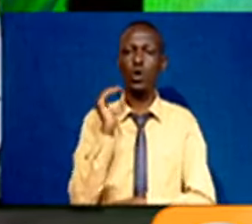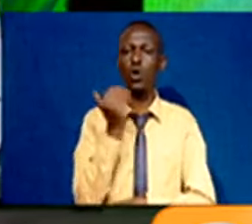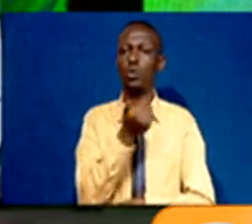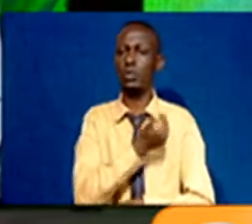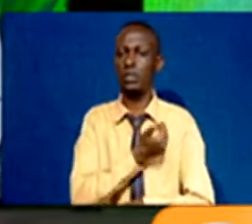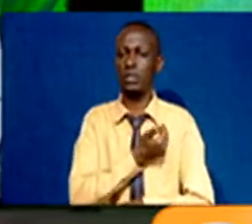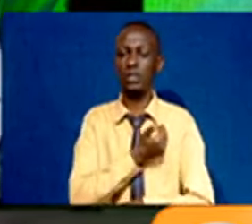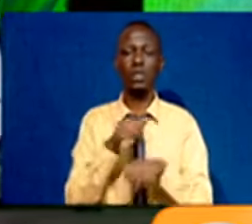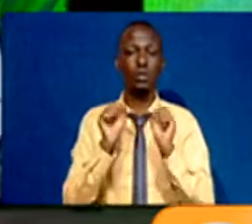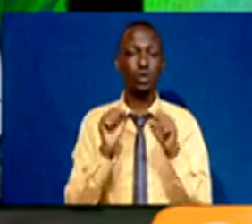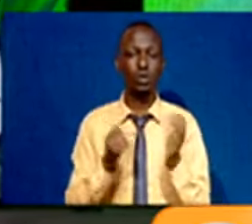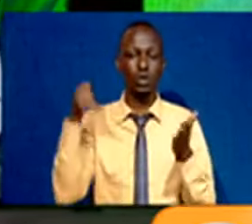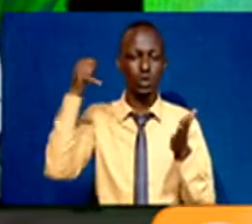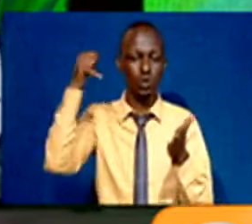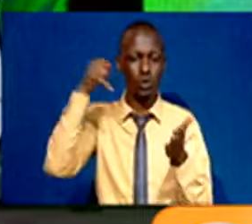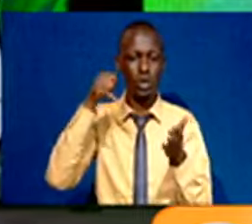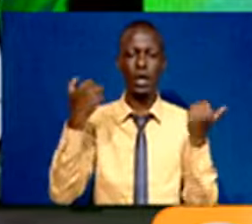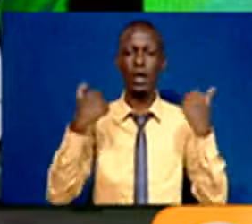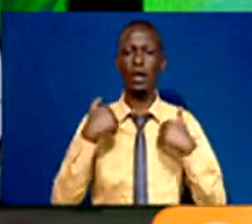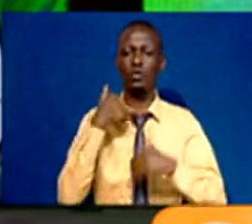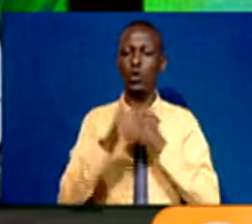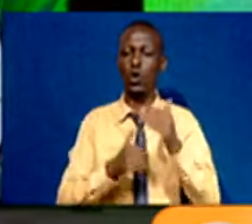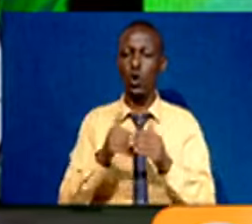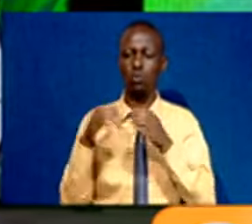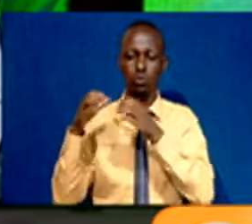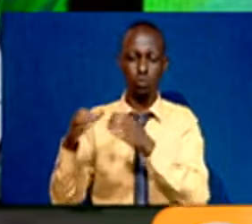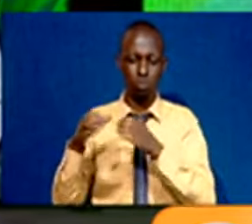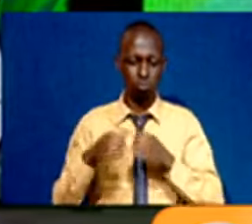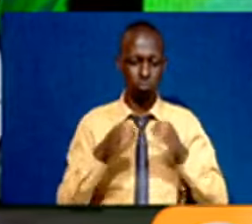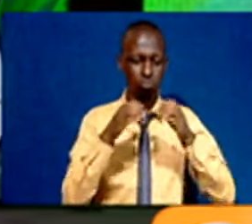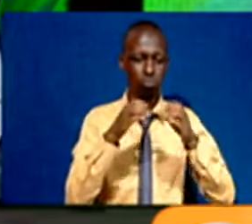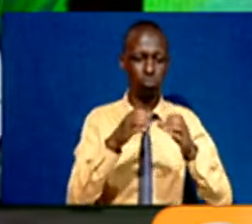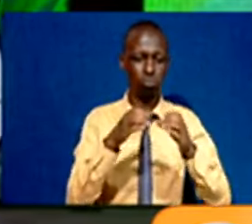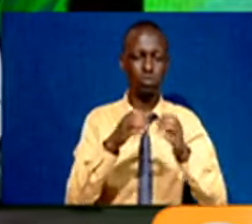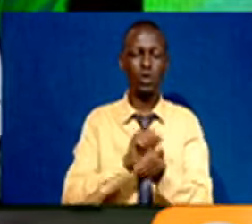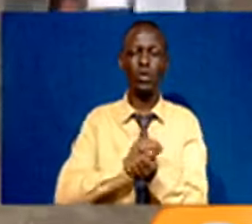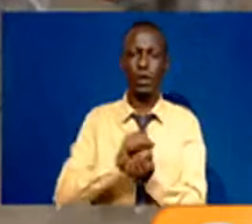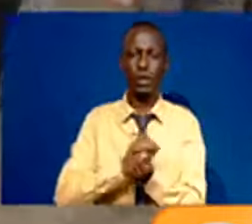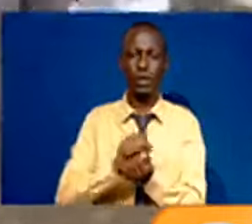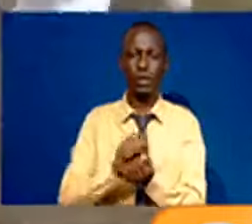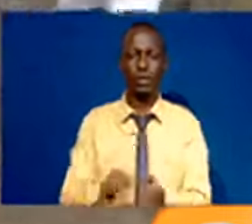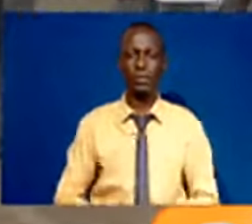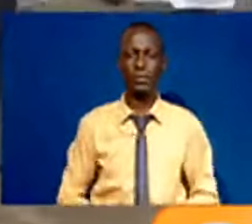to ensure inclusivity of all parties by Friday.